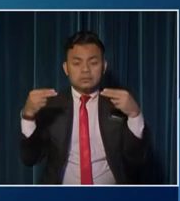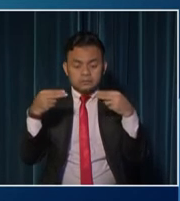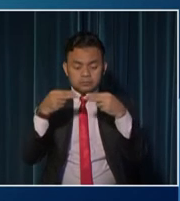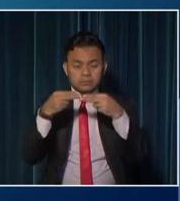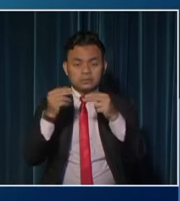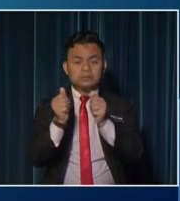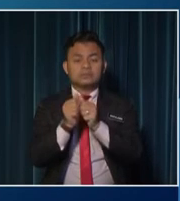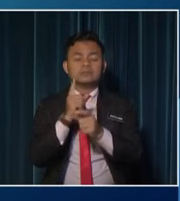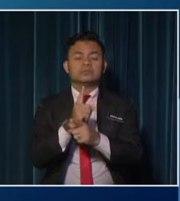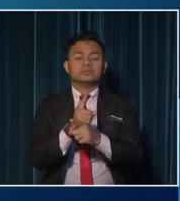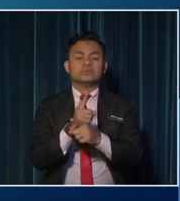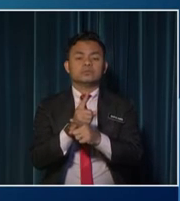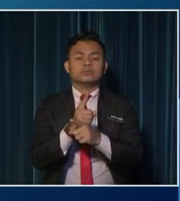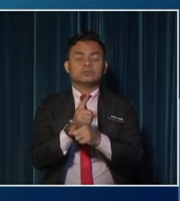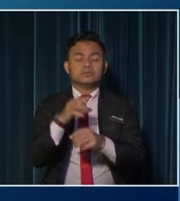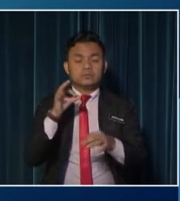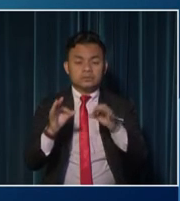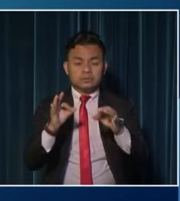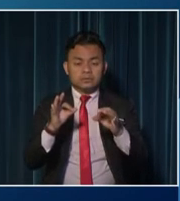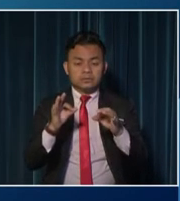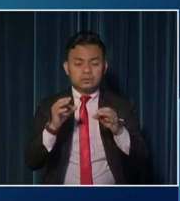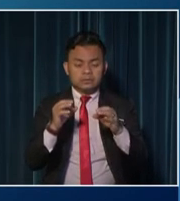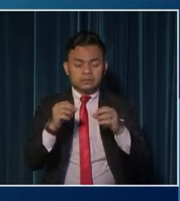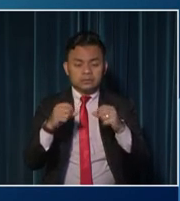connected, the electrical current